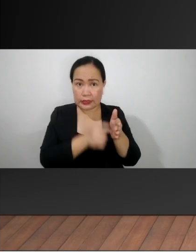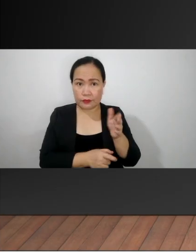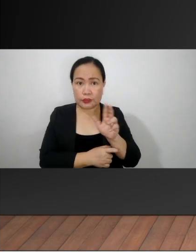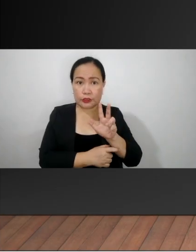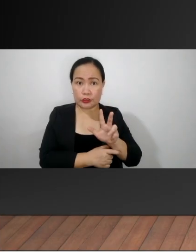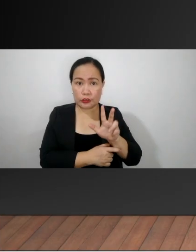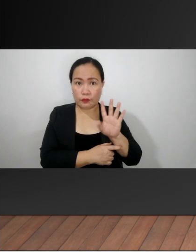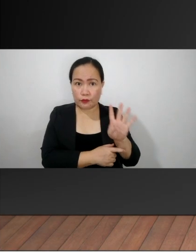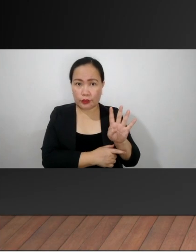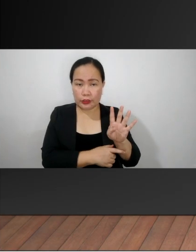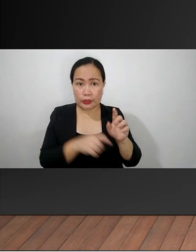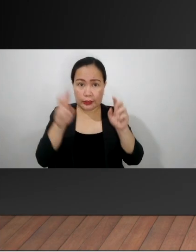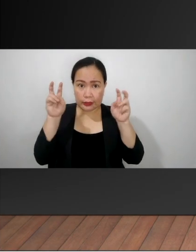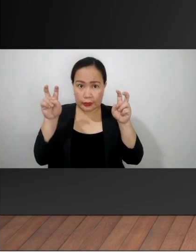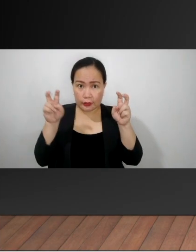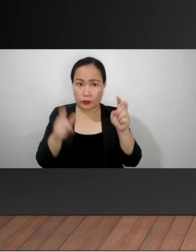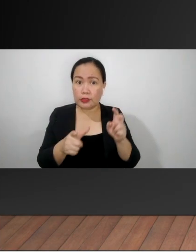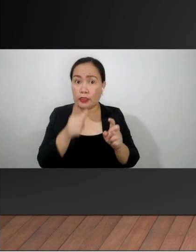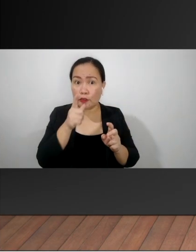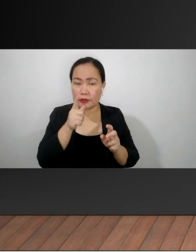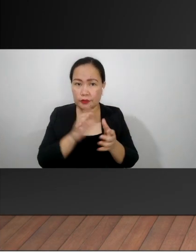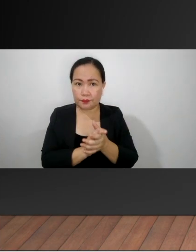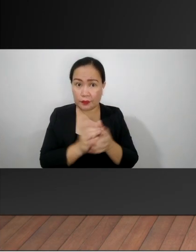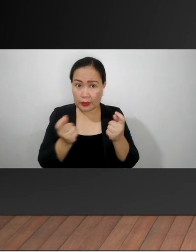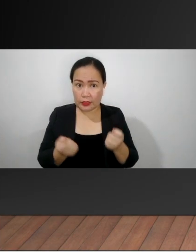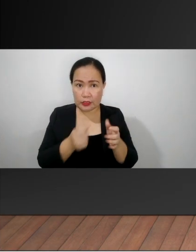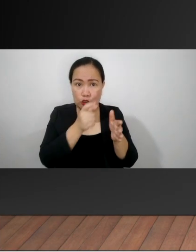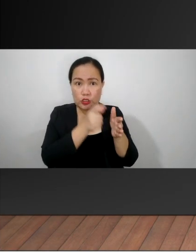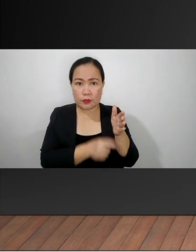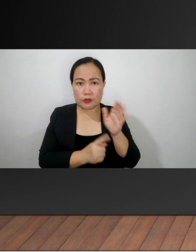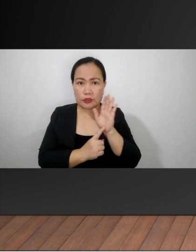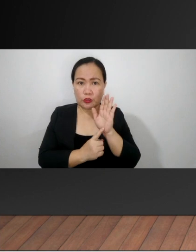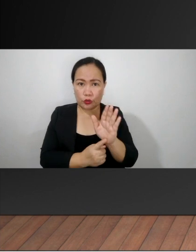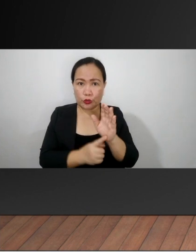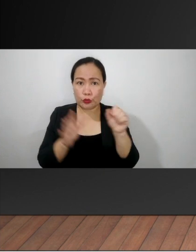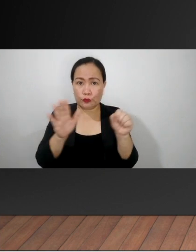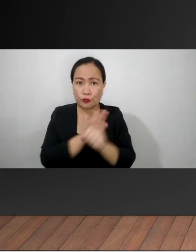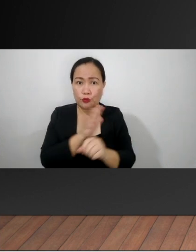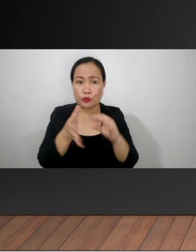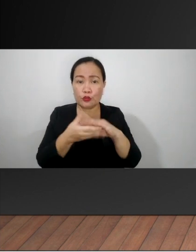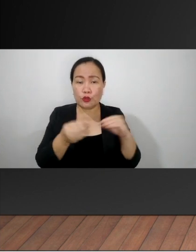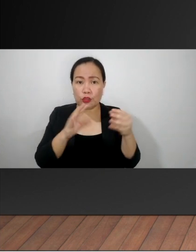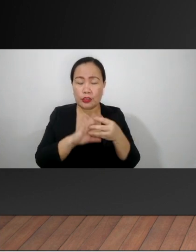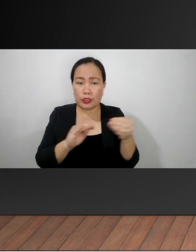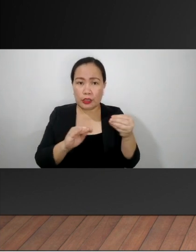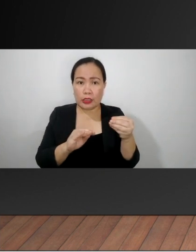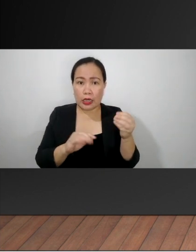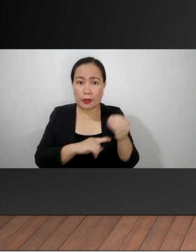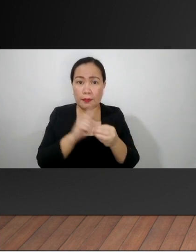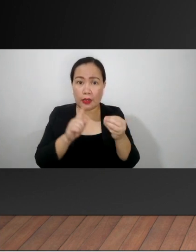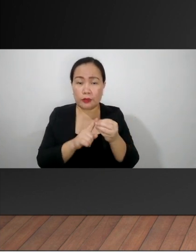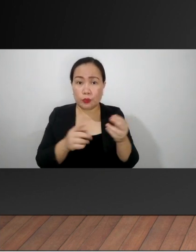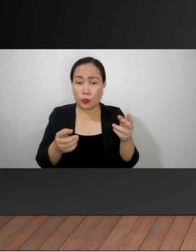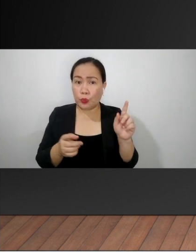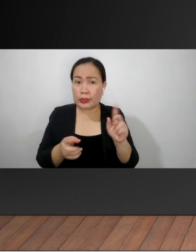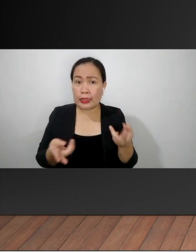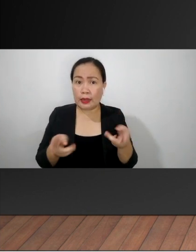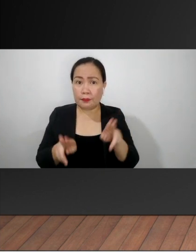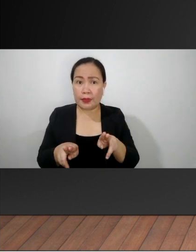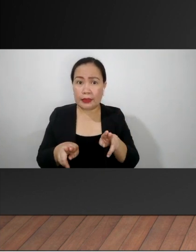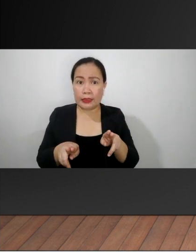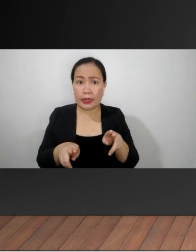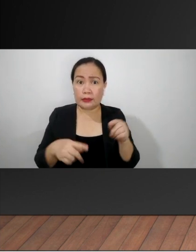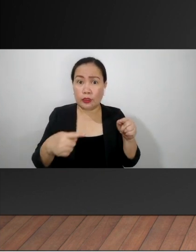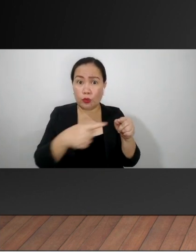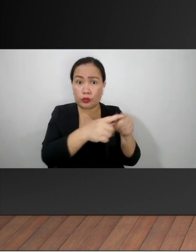Chapter 34. The Lunch. This chapter presents the full story behind the tragedy that